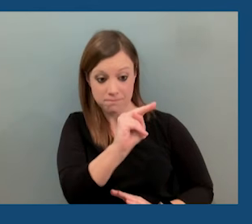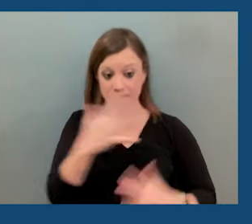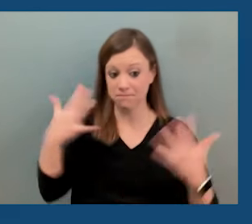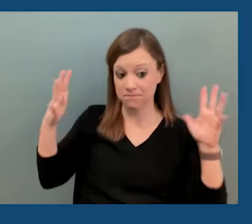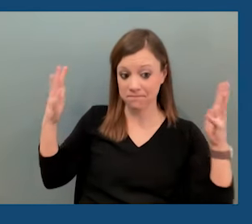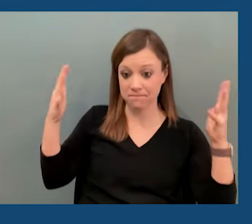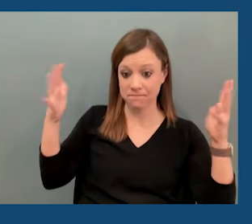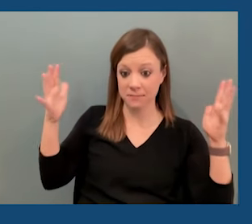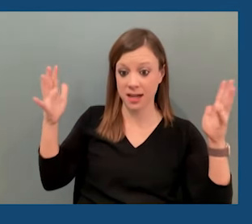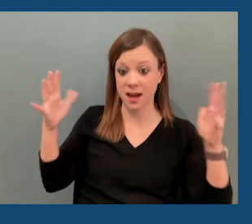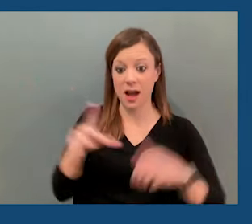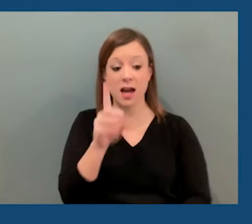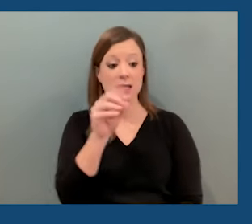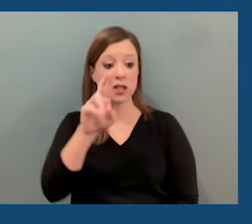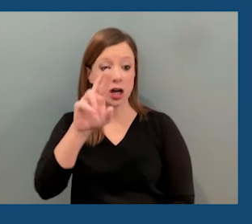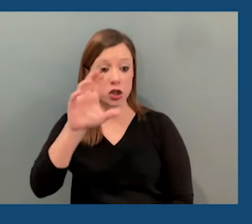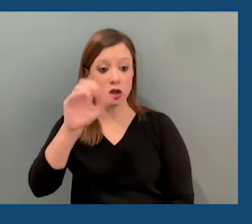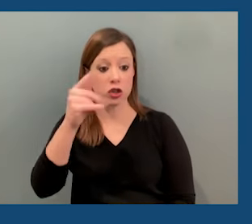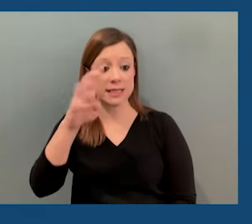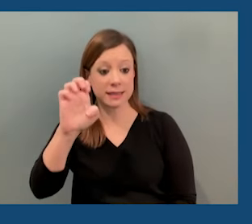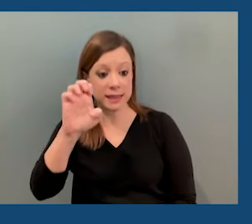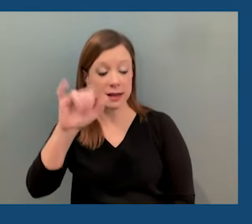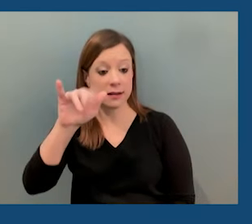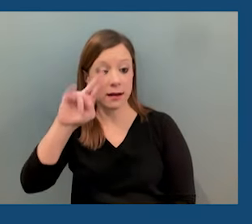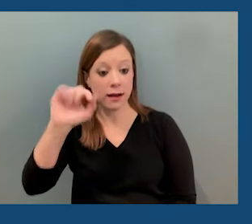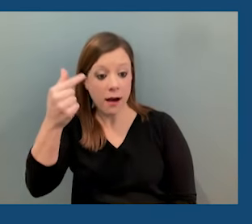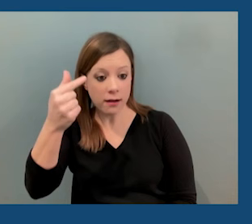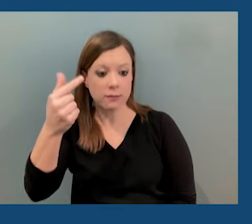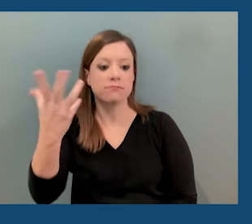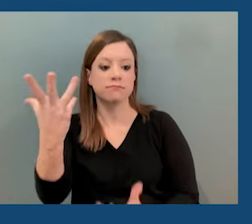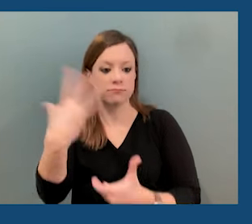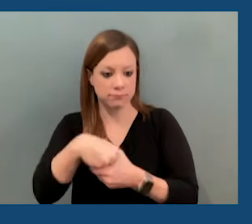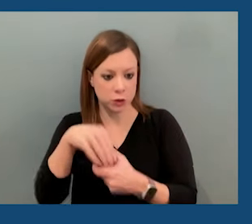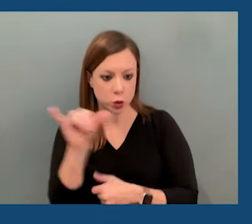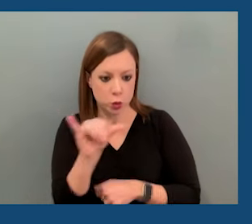And Dr. Christine Young has joined us, so thank you. Thank you.